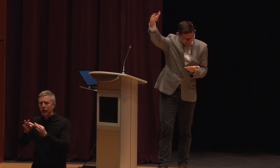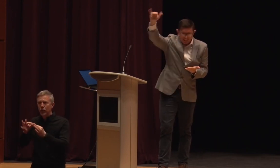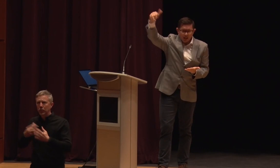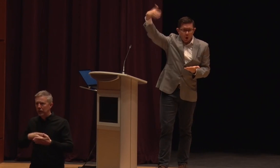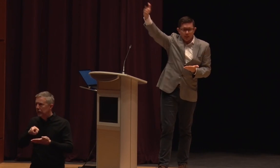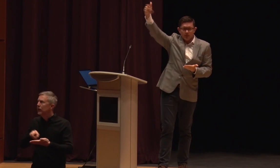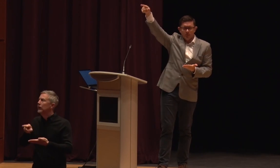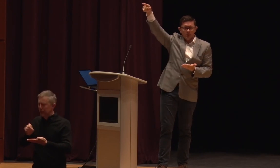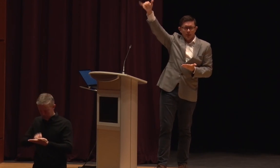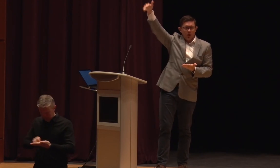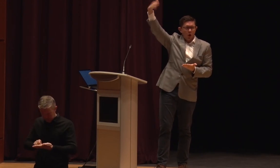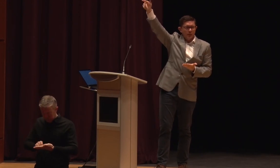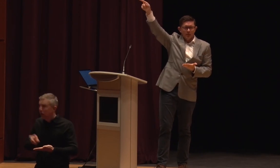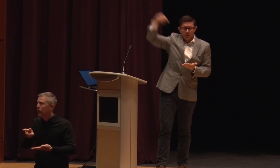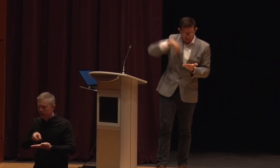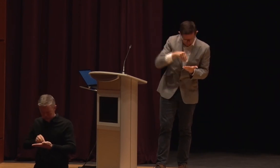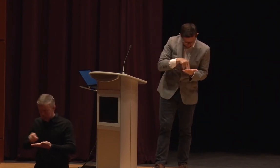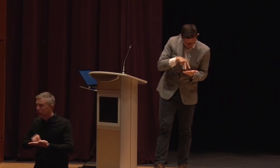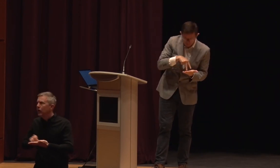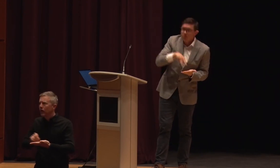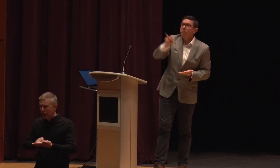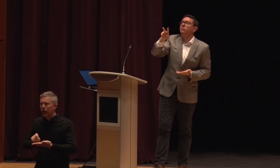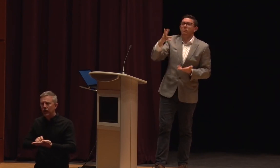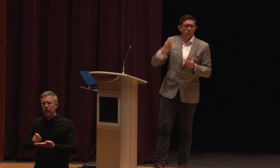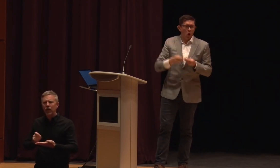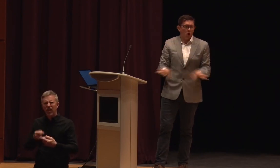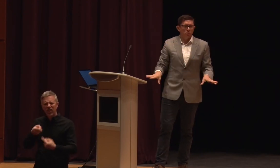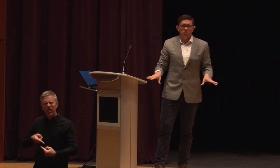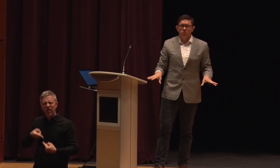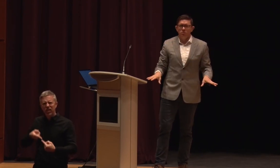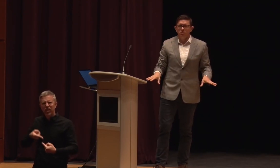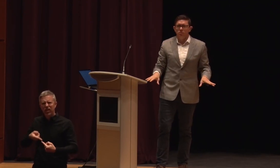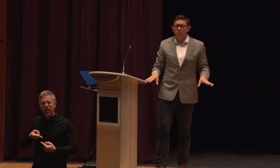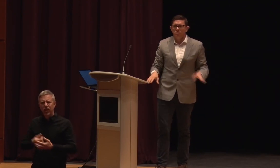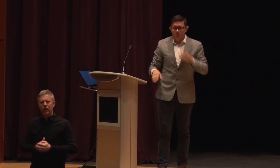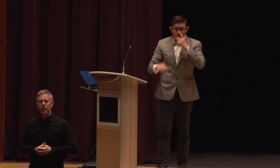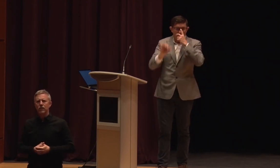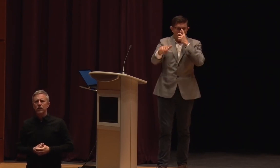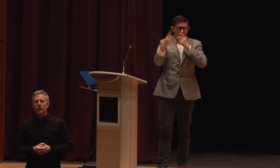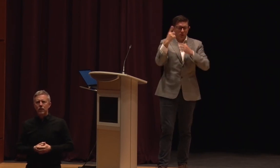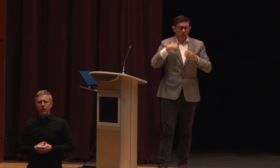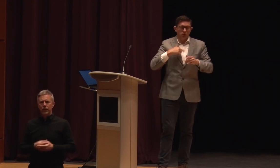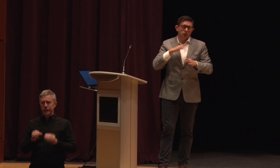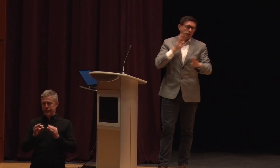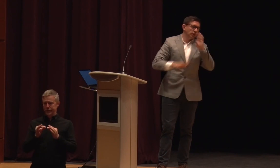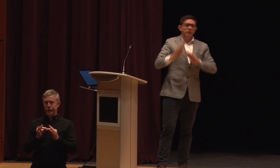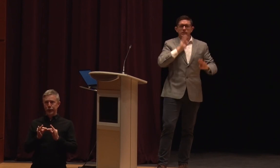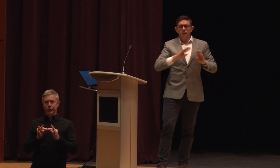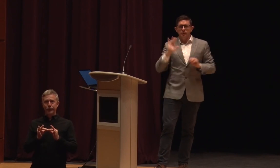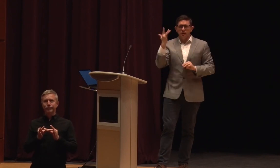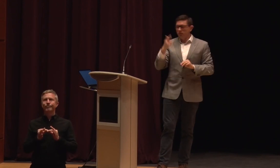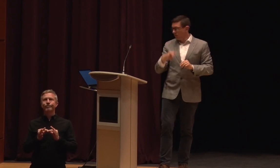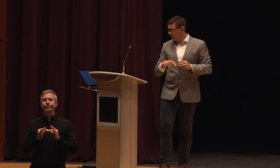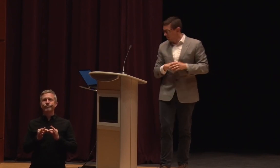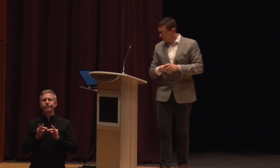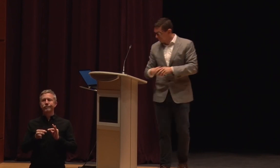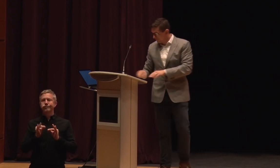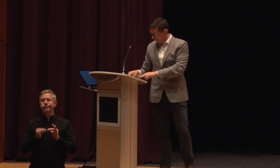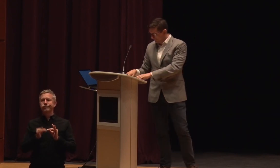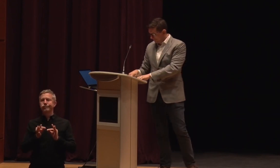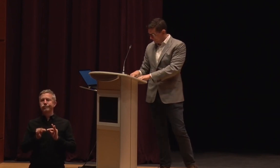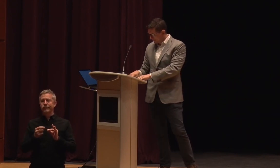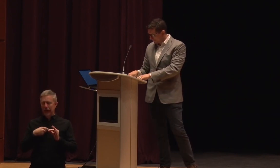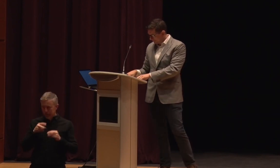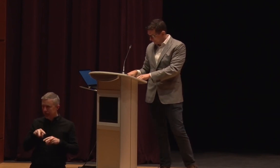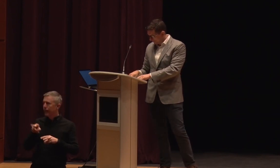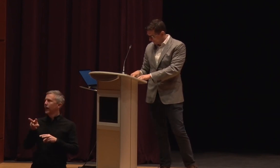down to take notes, they're still going. The instructor and the interpreters are still going. Then when I look up, I'm lost. And that was one of the biggest